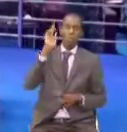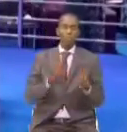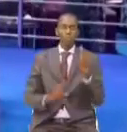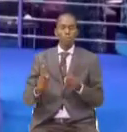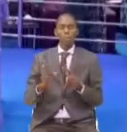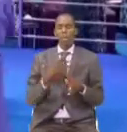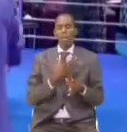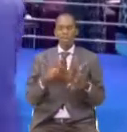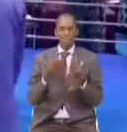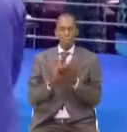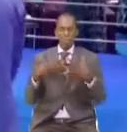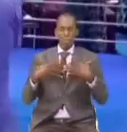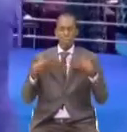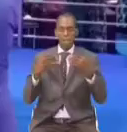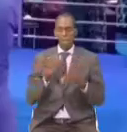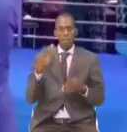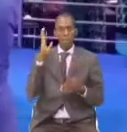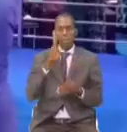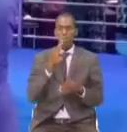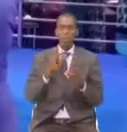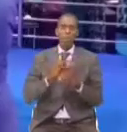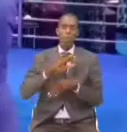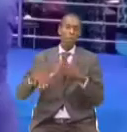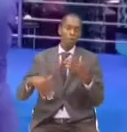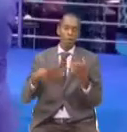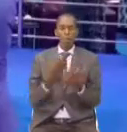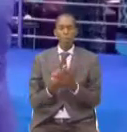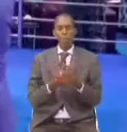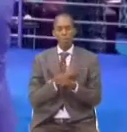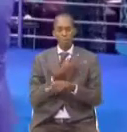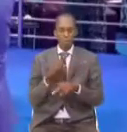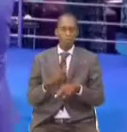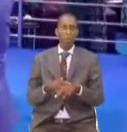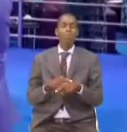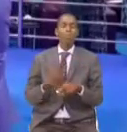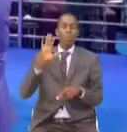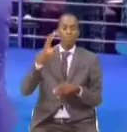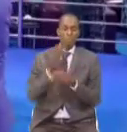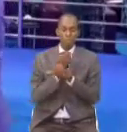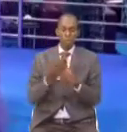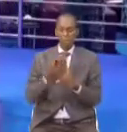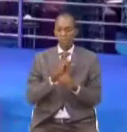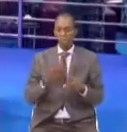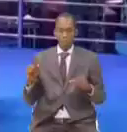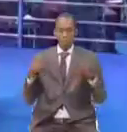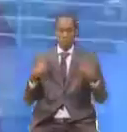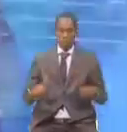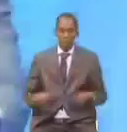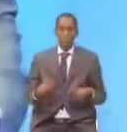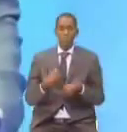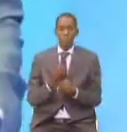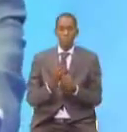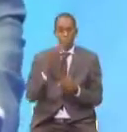be in all nations. Your saving health made known, revealed, and